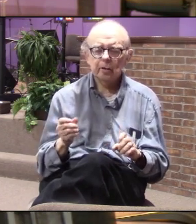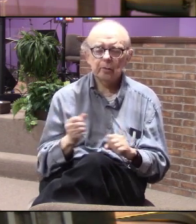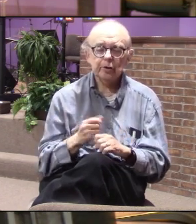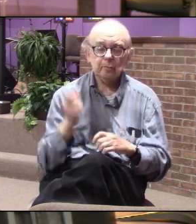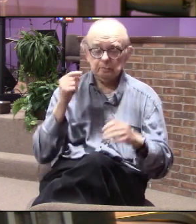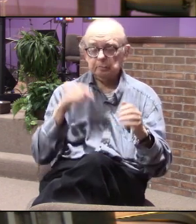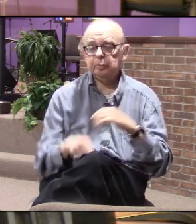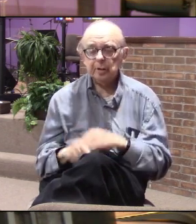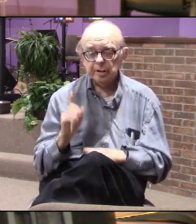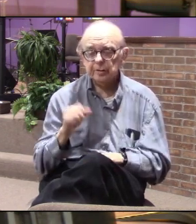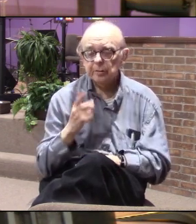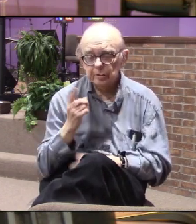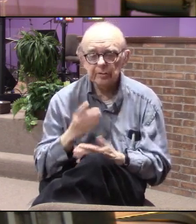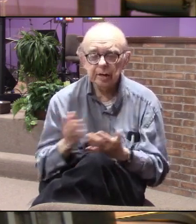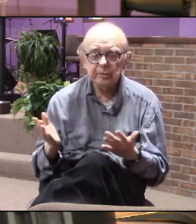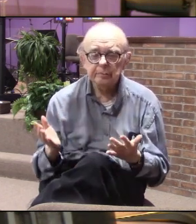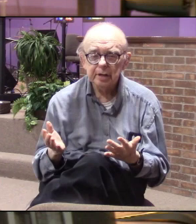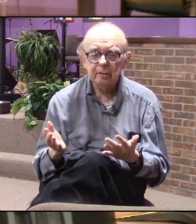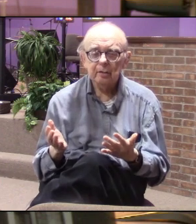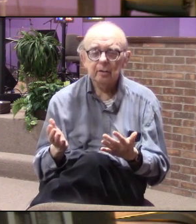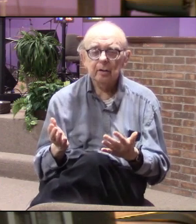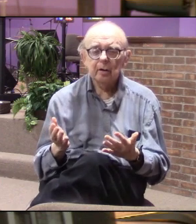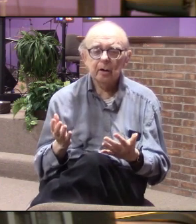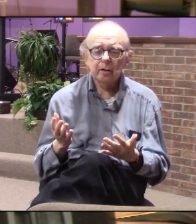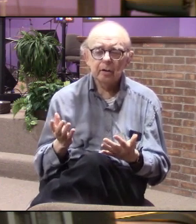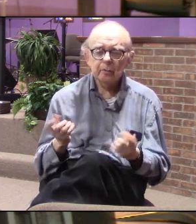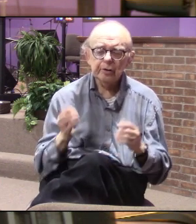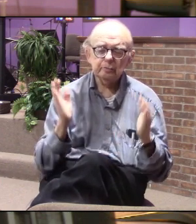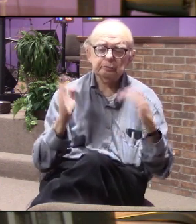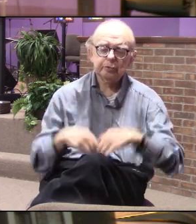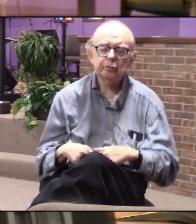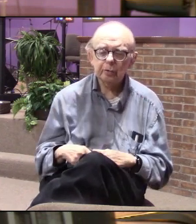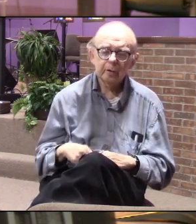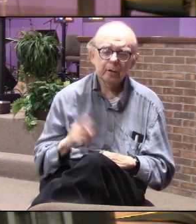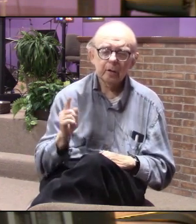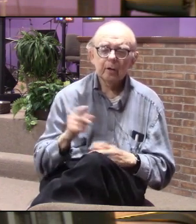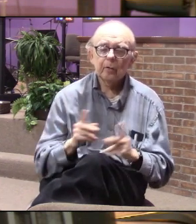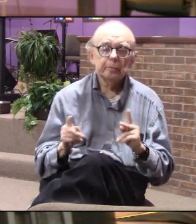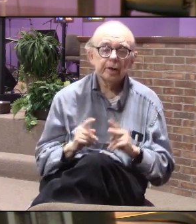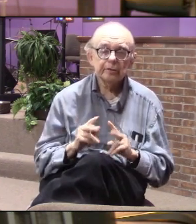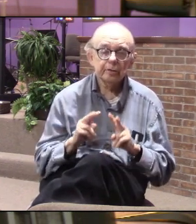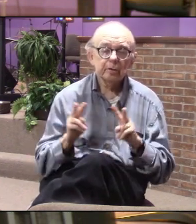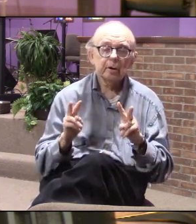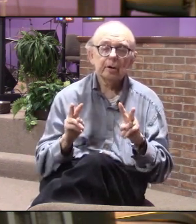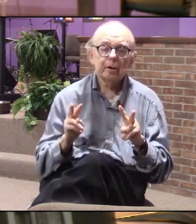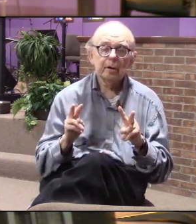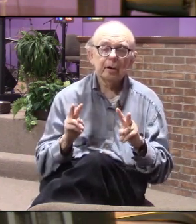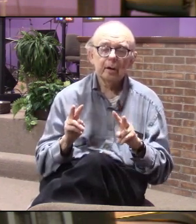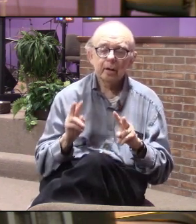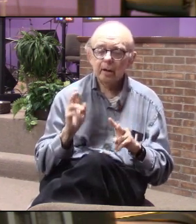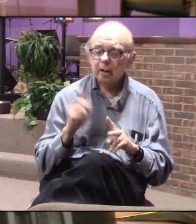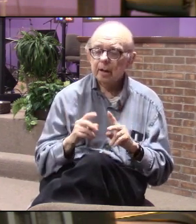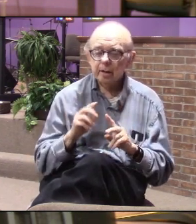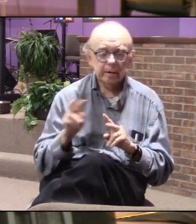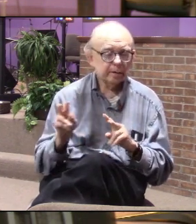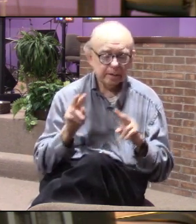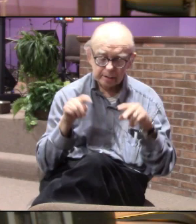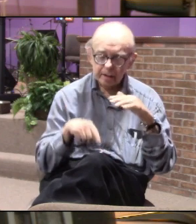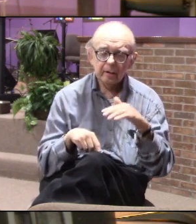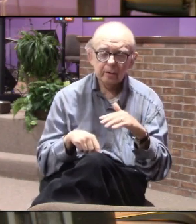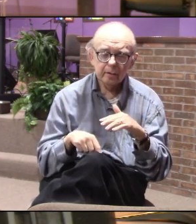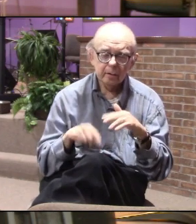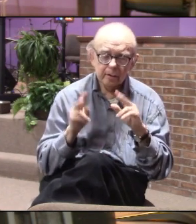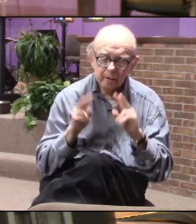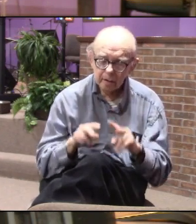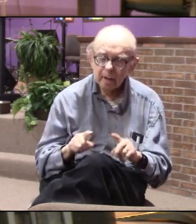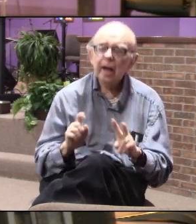bottom, you need to understand something. When you hit bottom, there's only one place to look. You can't look any further down. You've